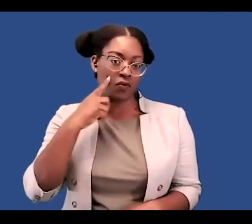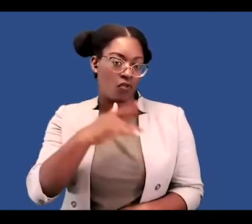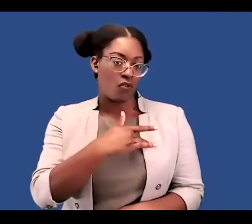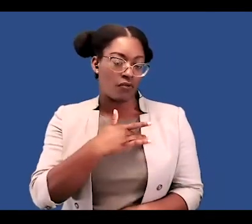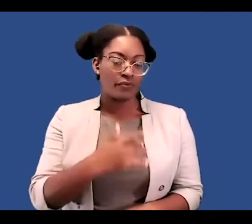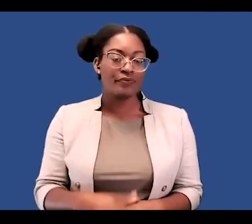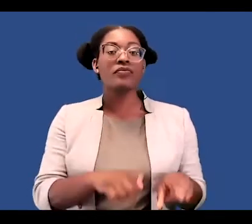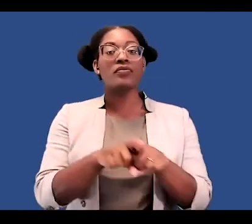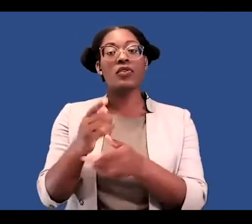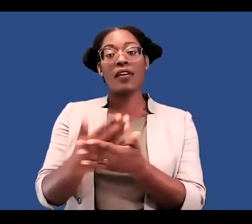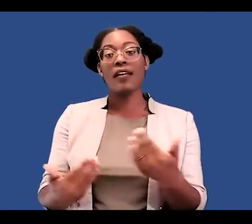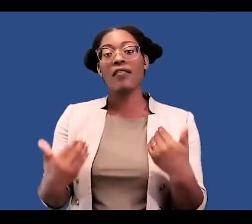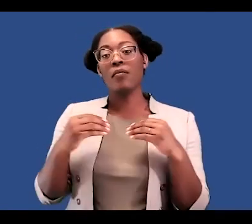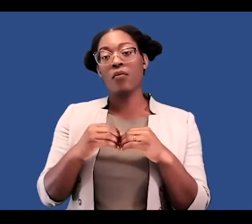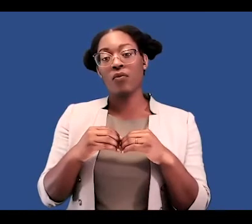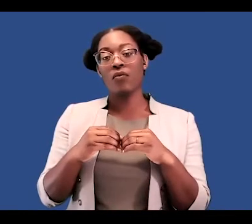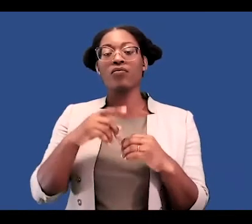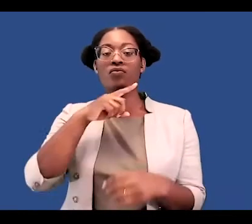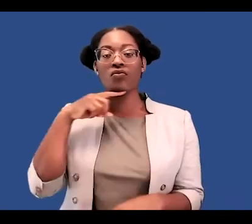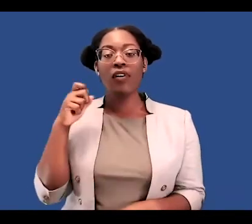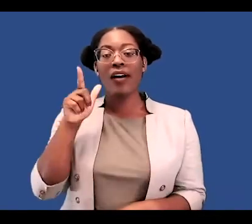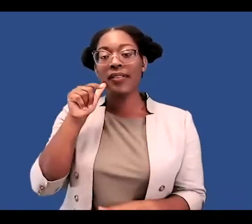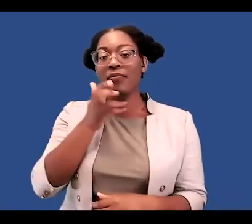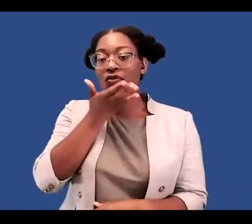There's more dried lemongrass, so it's been chopped